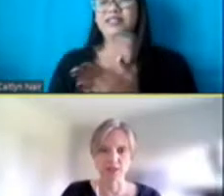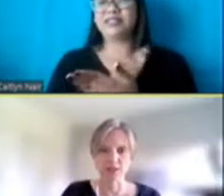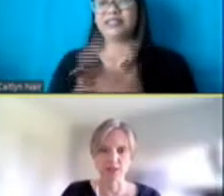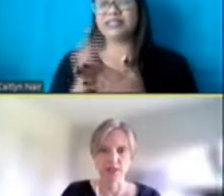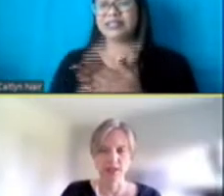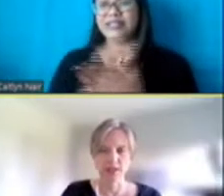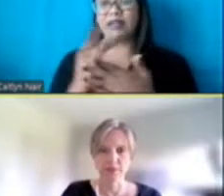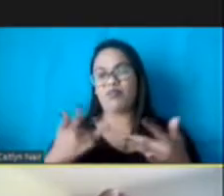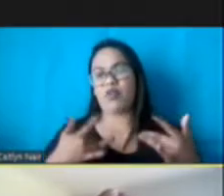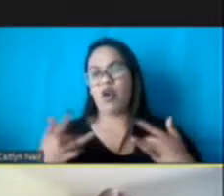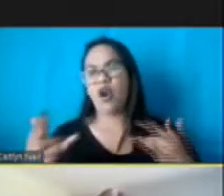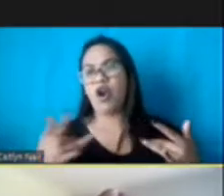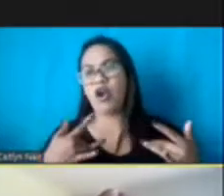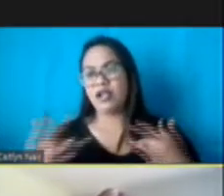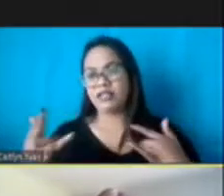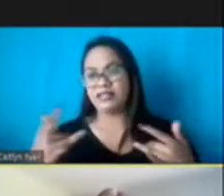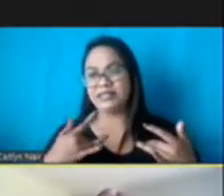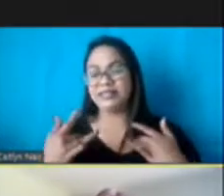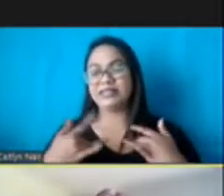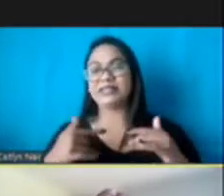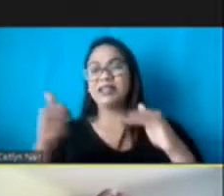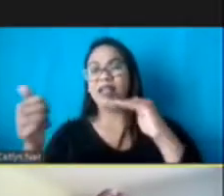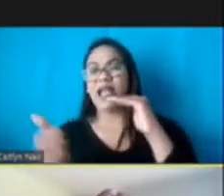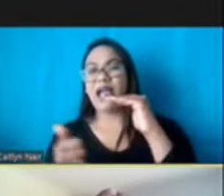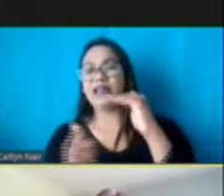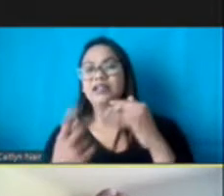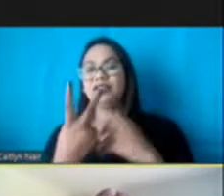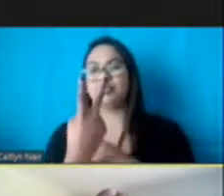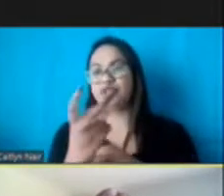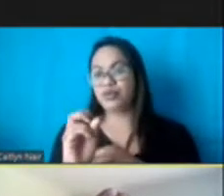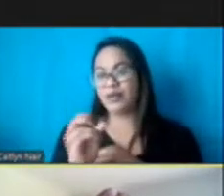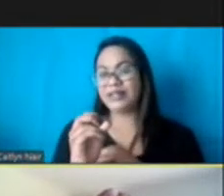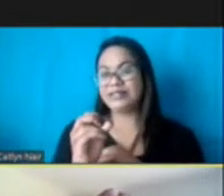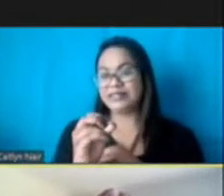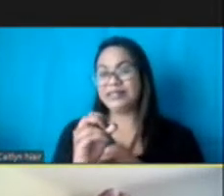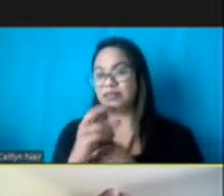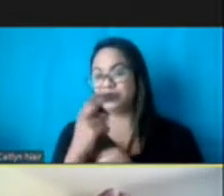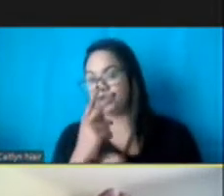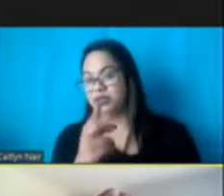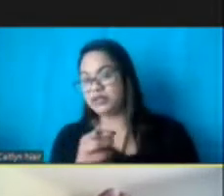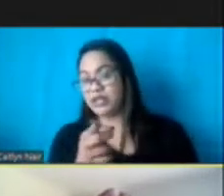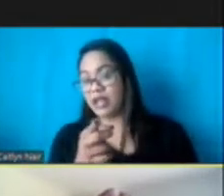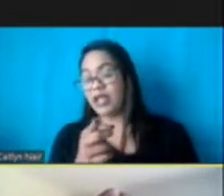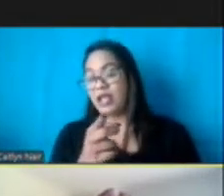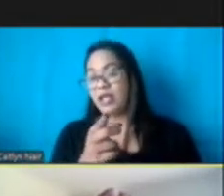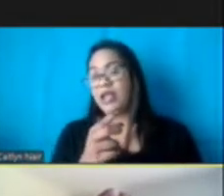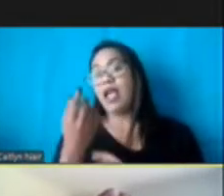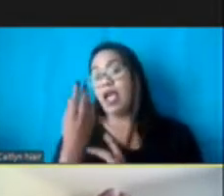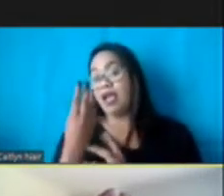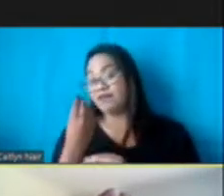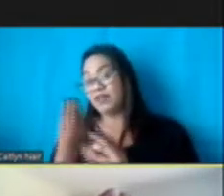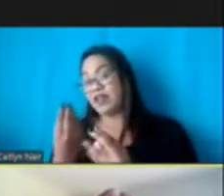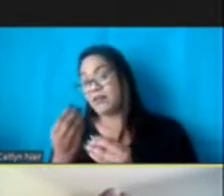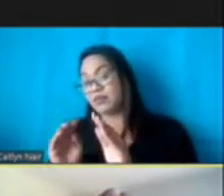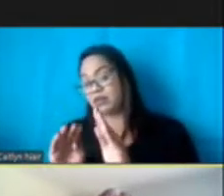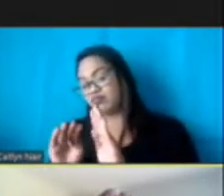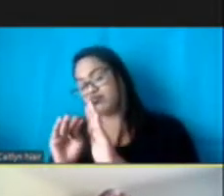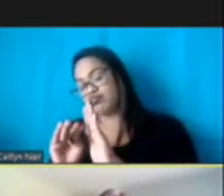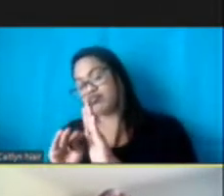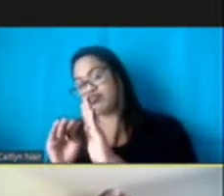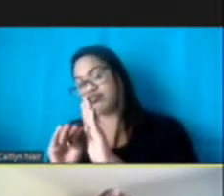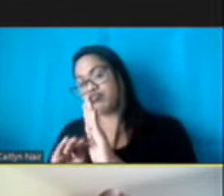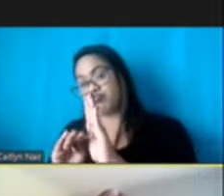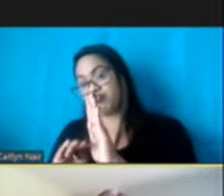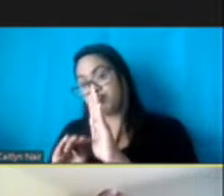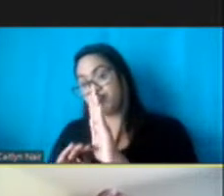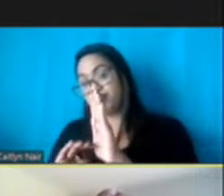of the under 20s. You can see that there are still increases in those age groups, but they are much lower